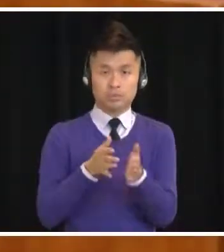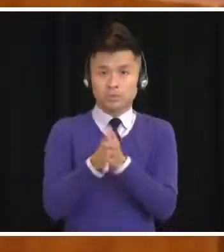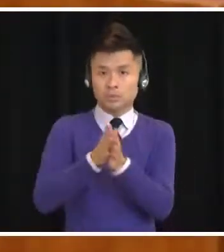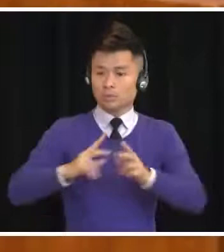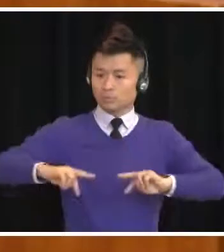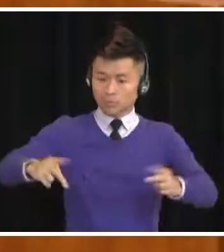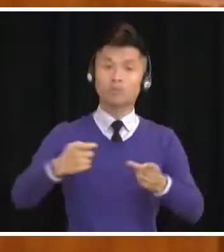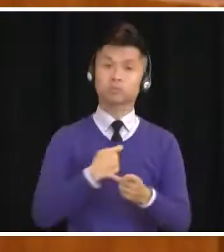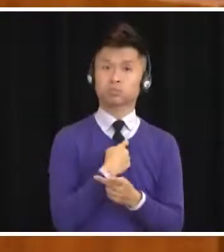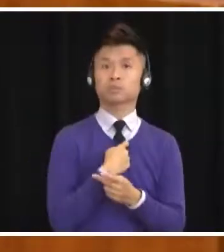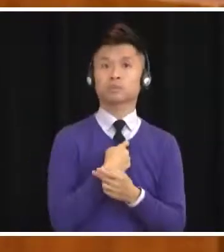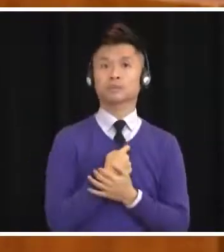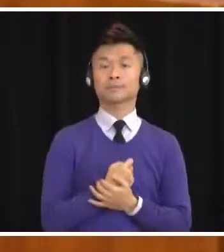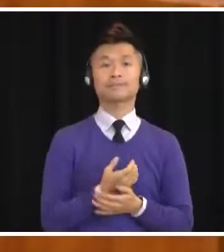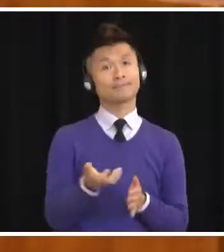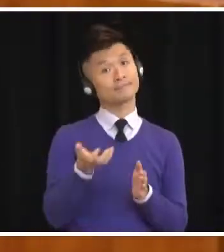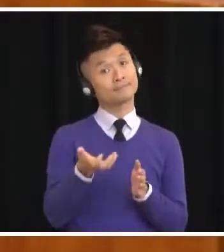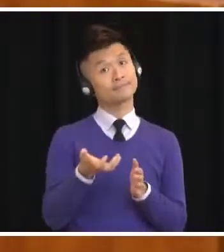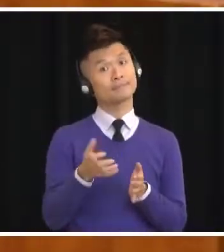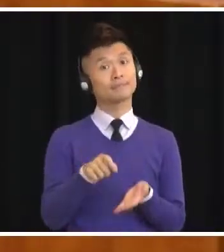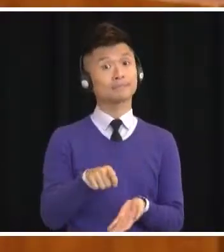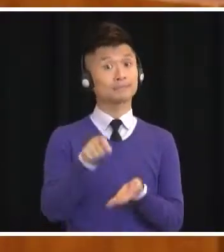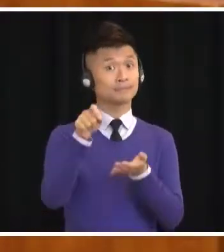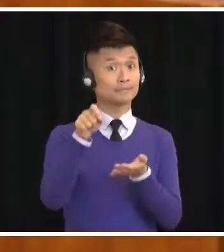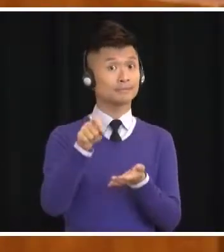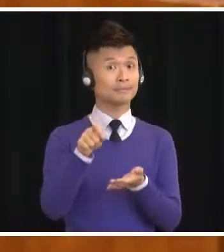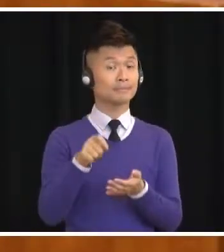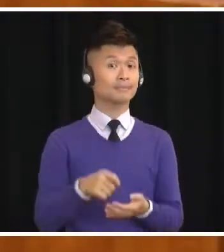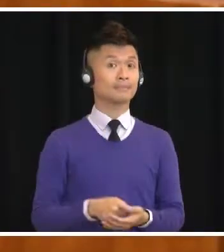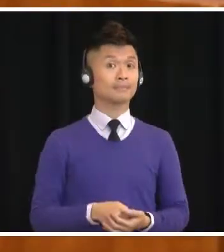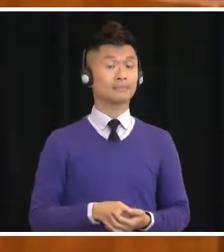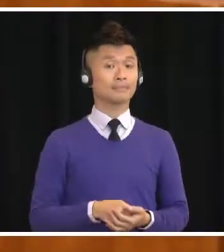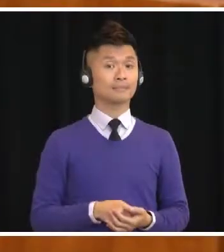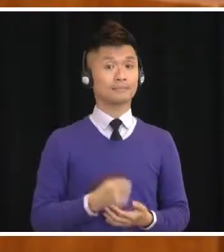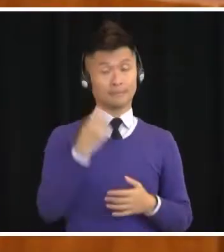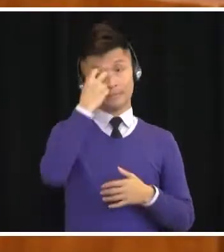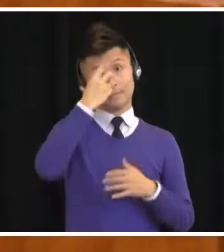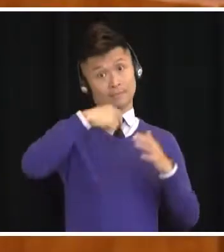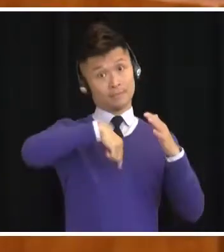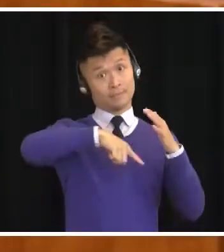take active actions to address it.